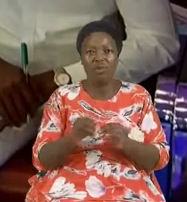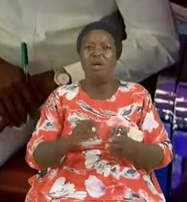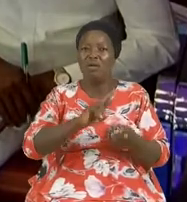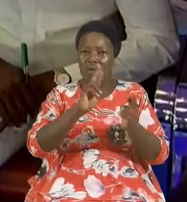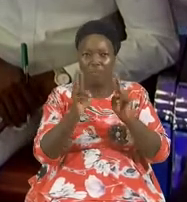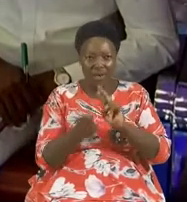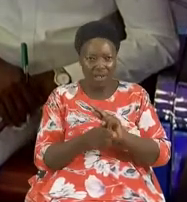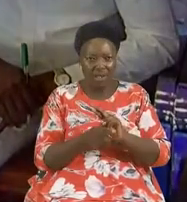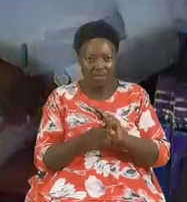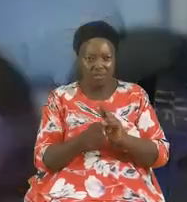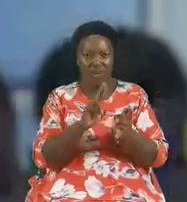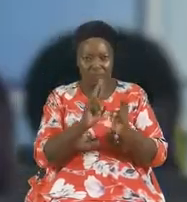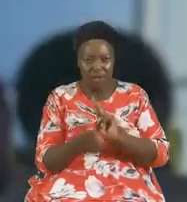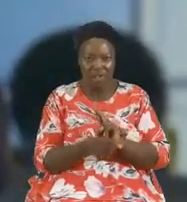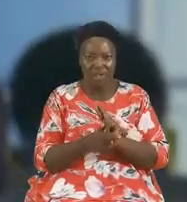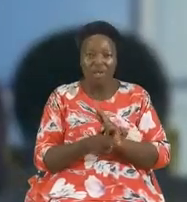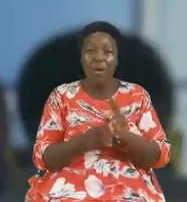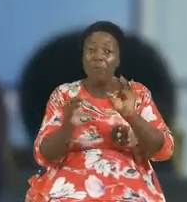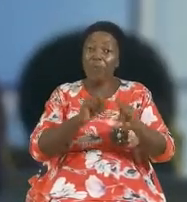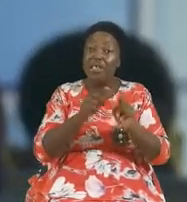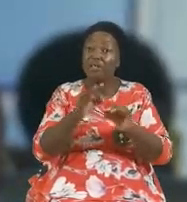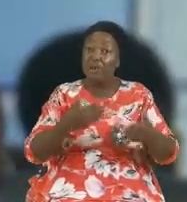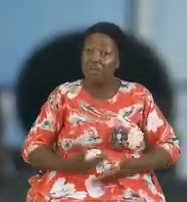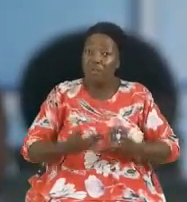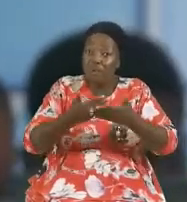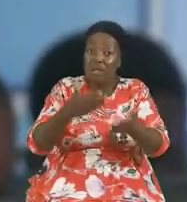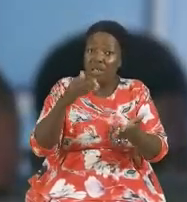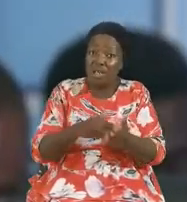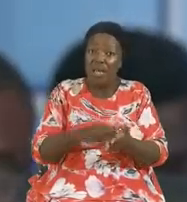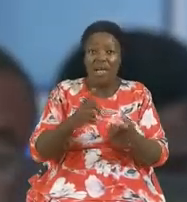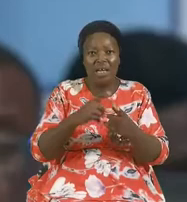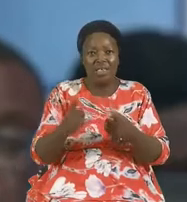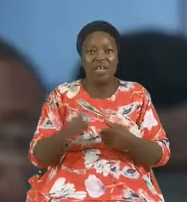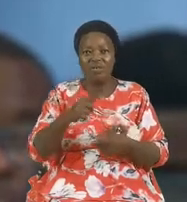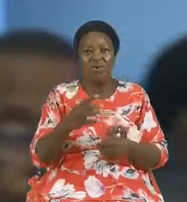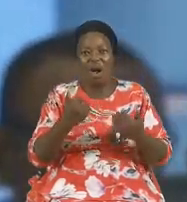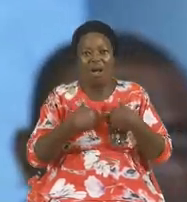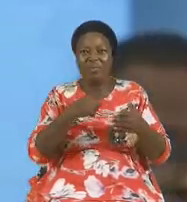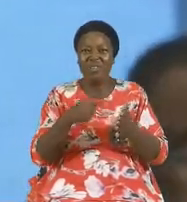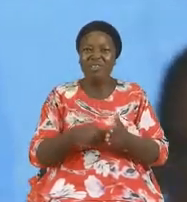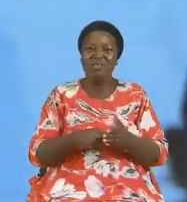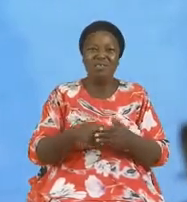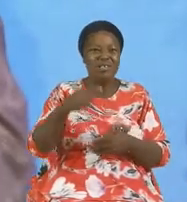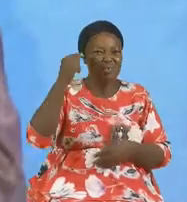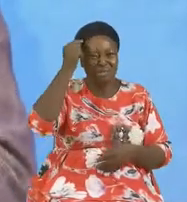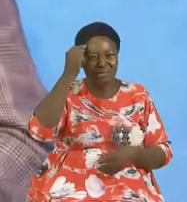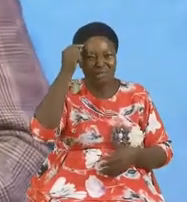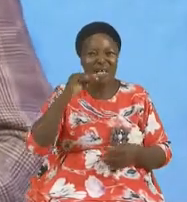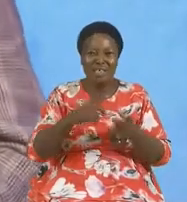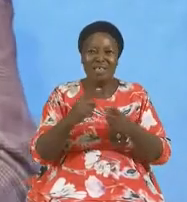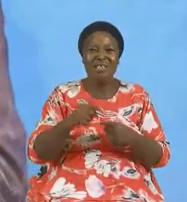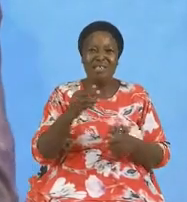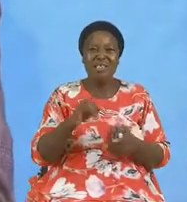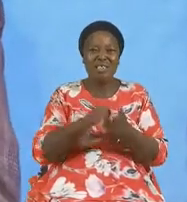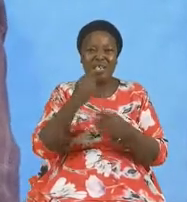I've done. What shall I do? Repent. But if you are born again and then you have